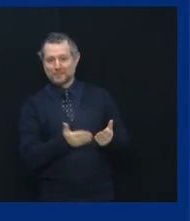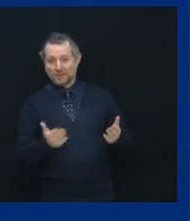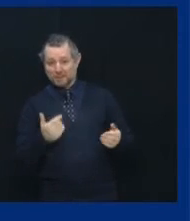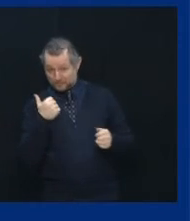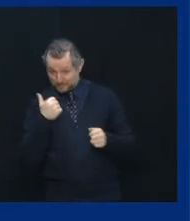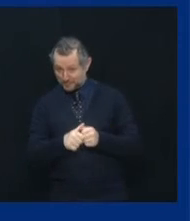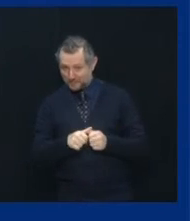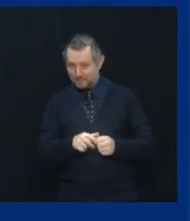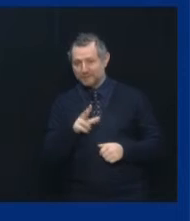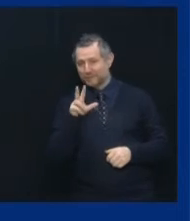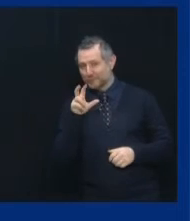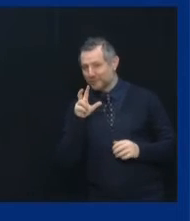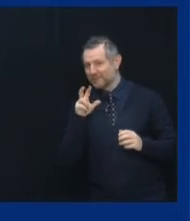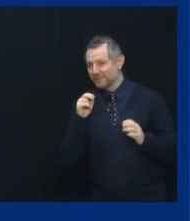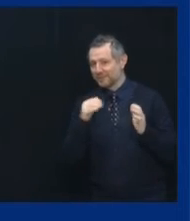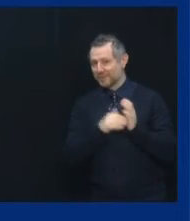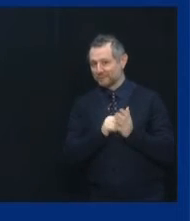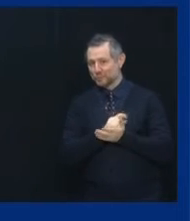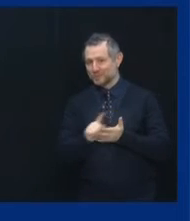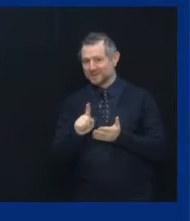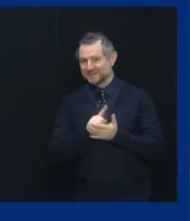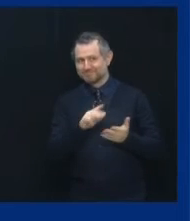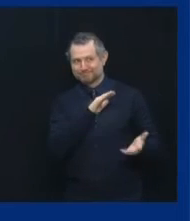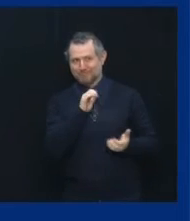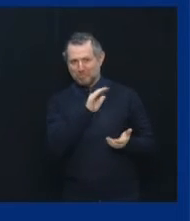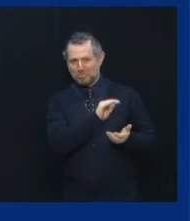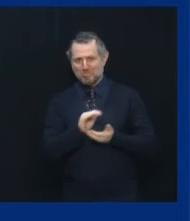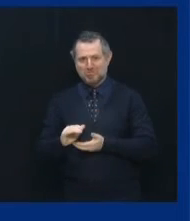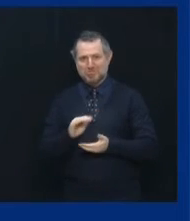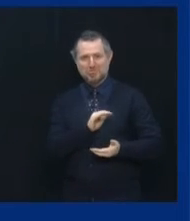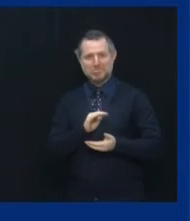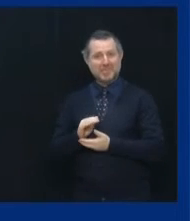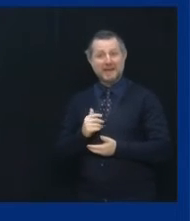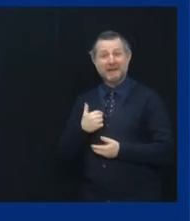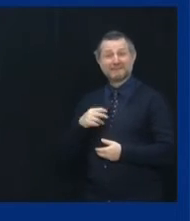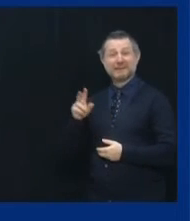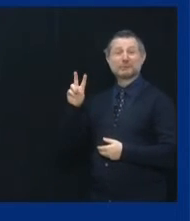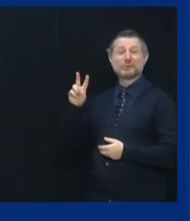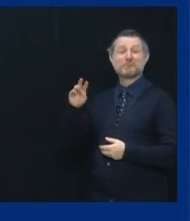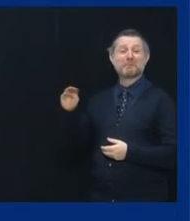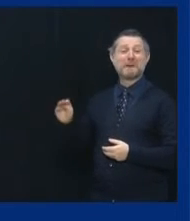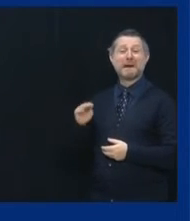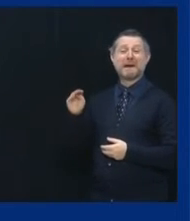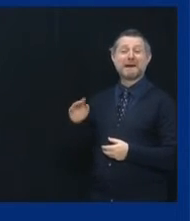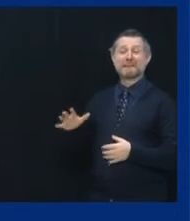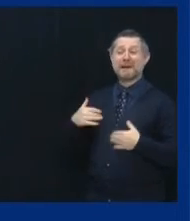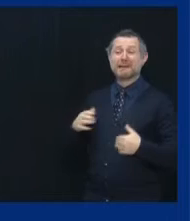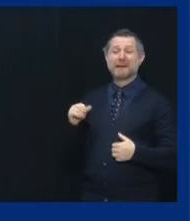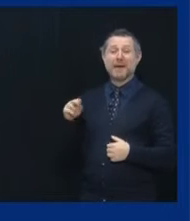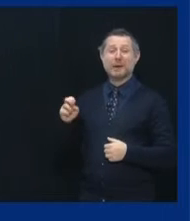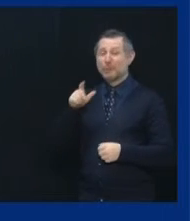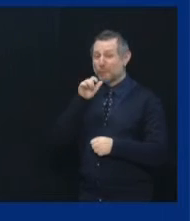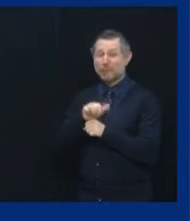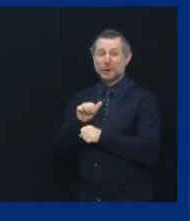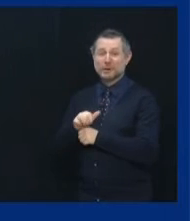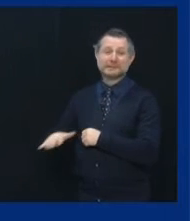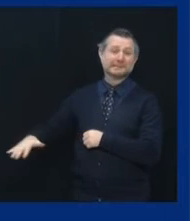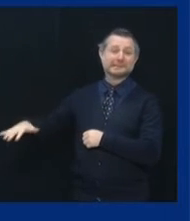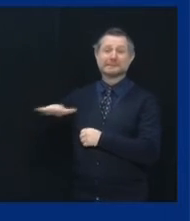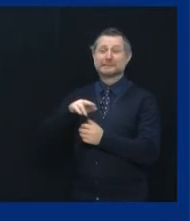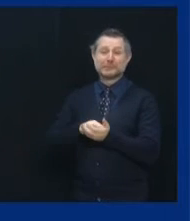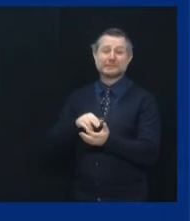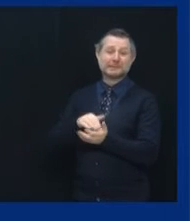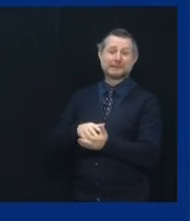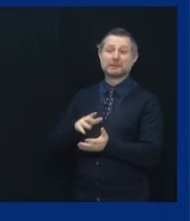per week. We have 2 million healthcare workers in this state, 2.1 million,